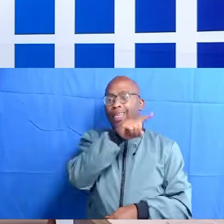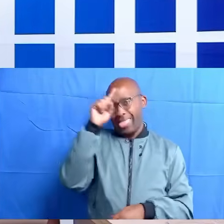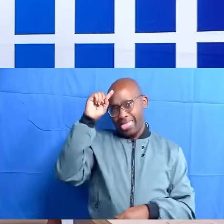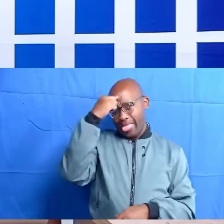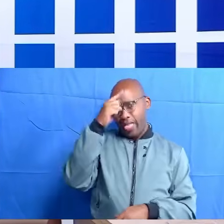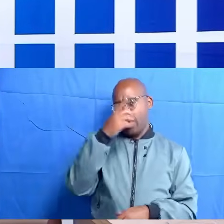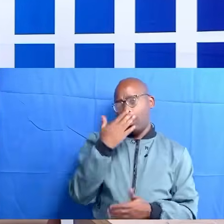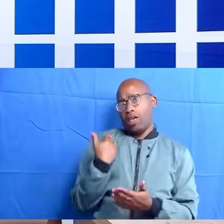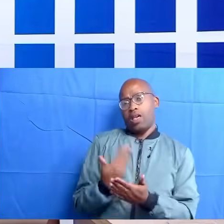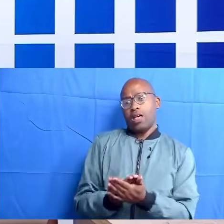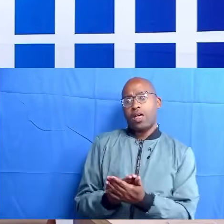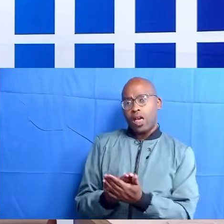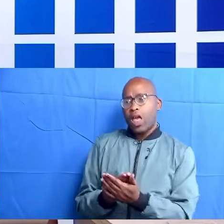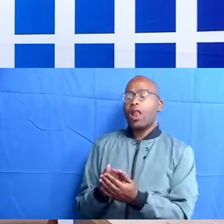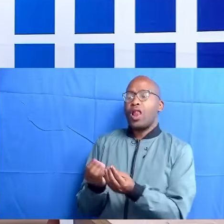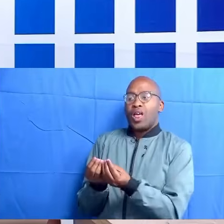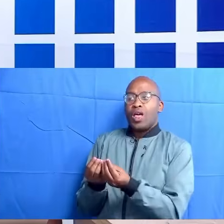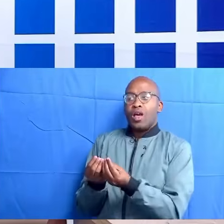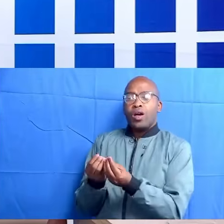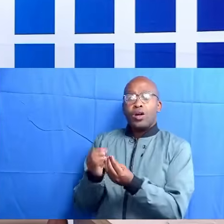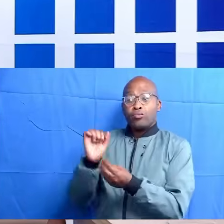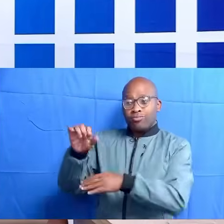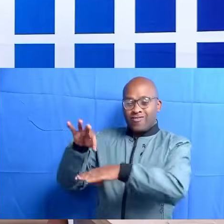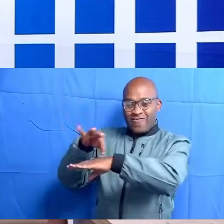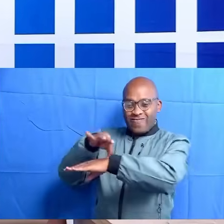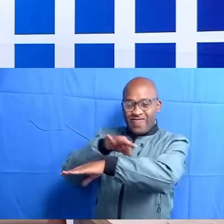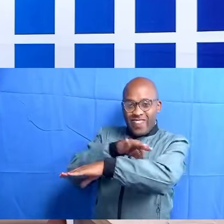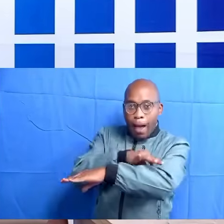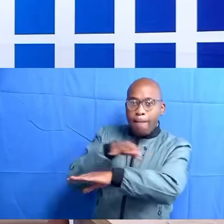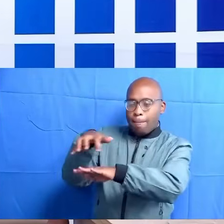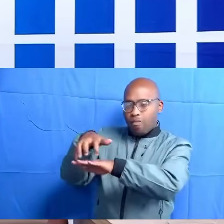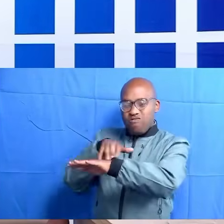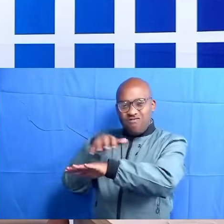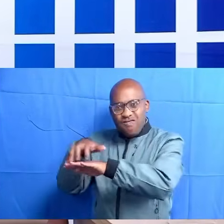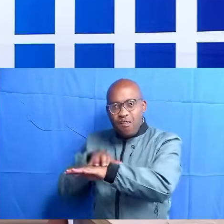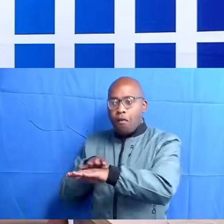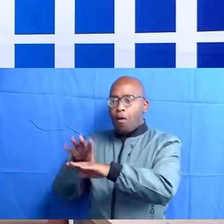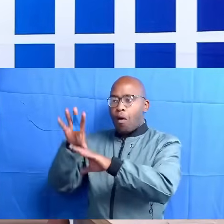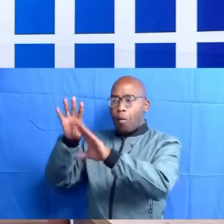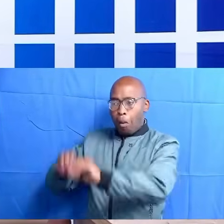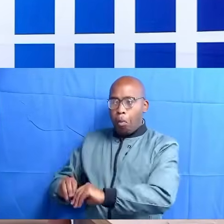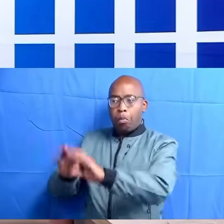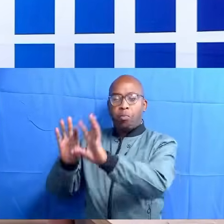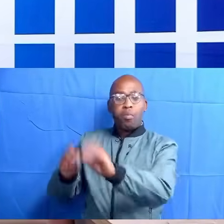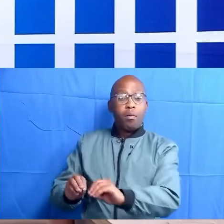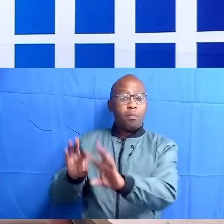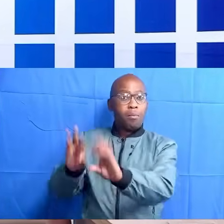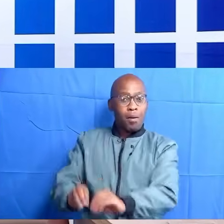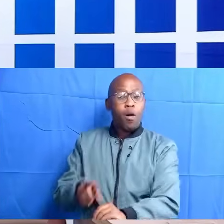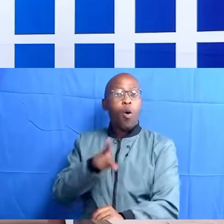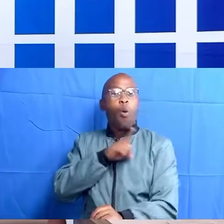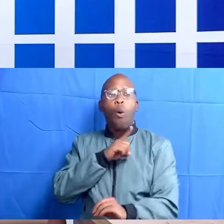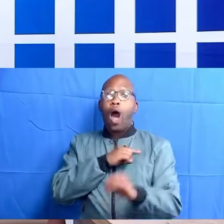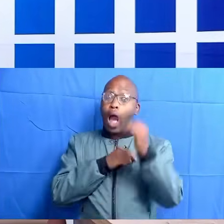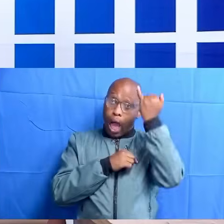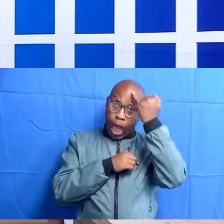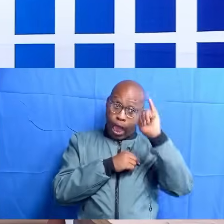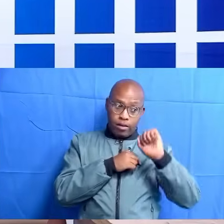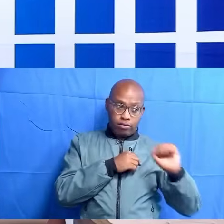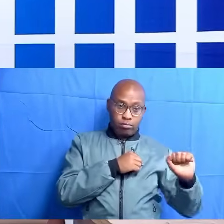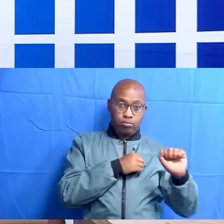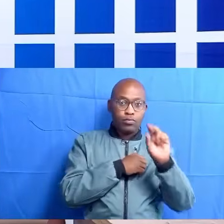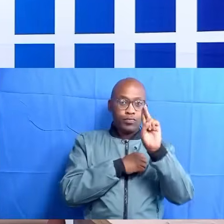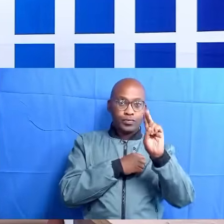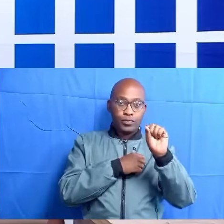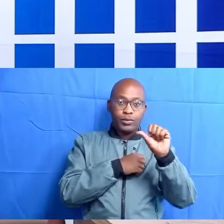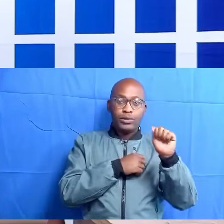agricultural products, that is your rice and the crops. The main idea, it was to starve the Viet Congs.